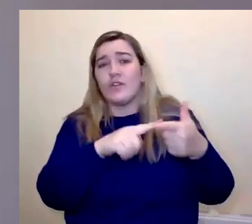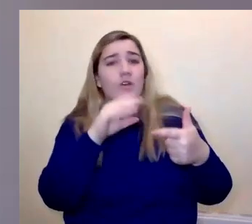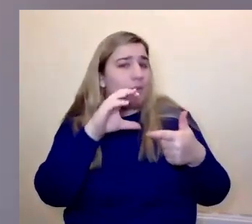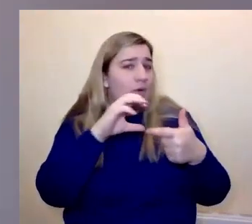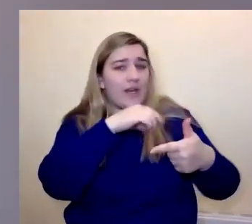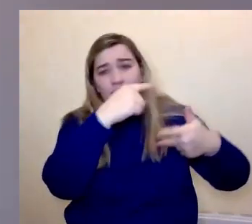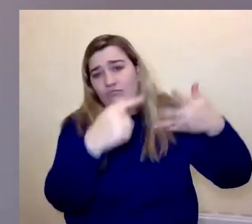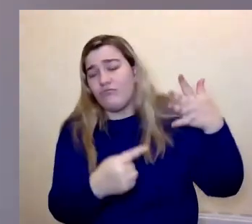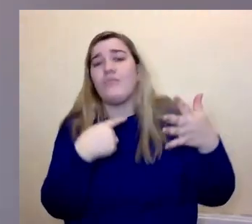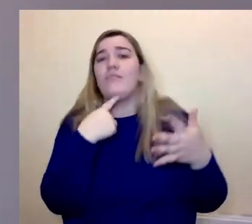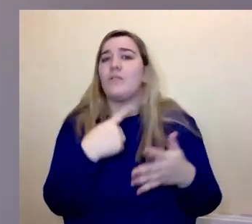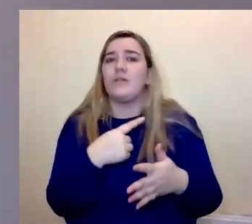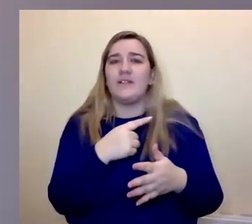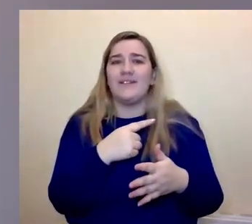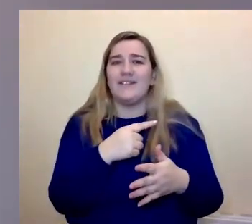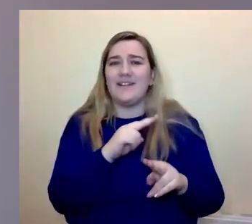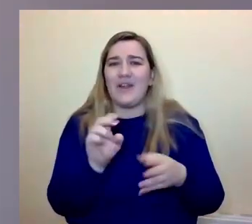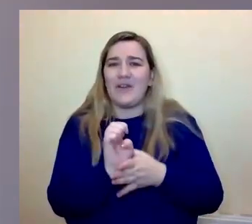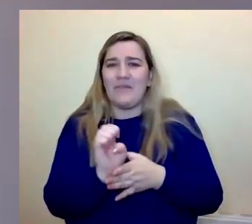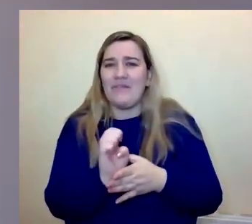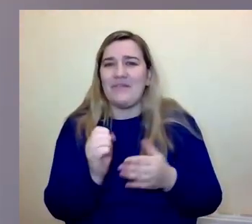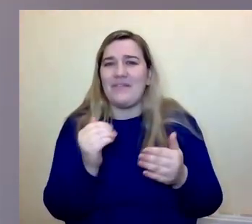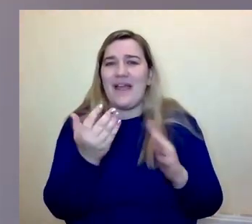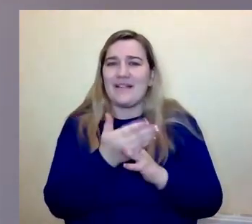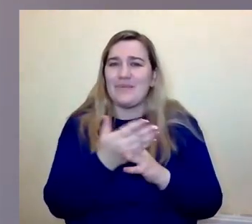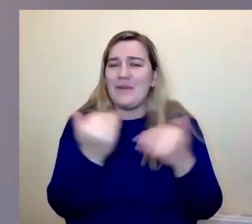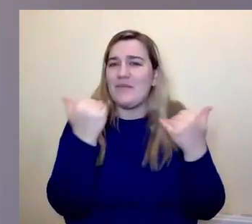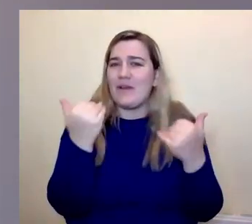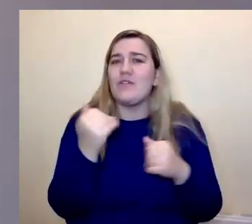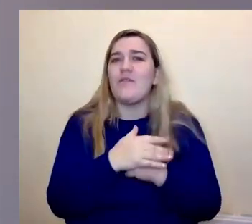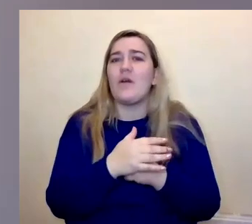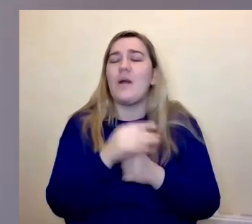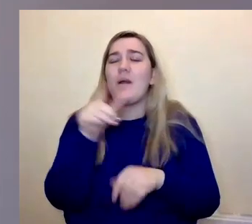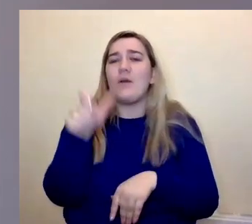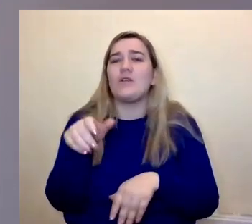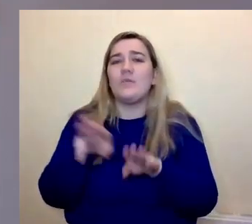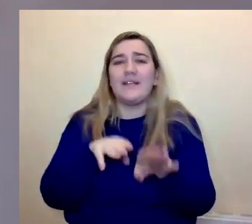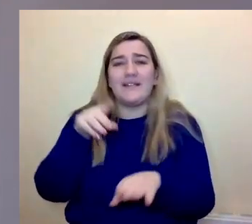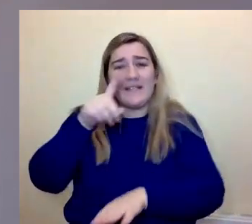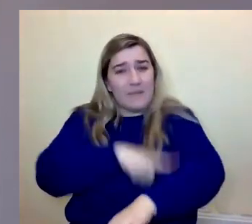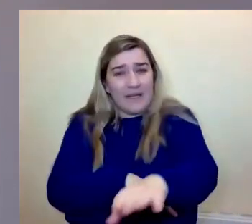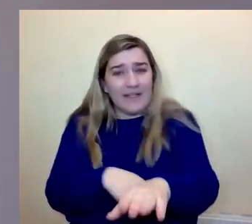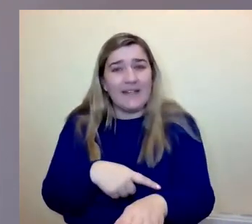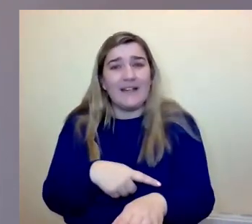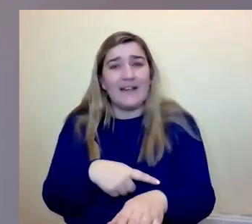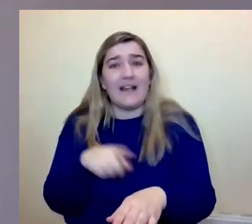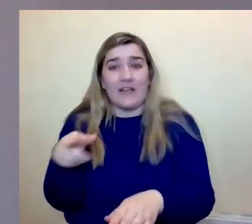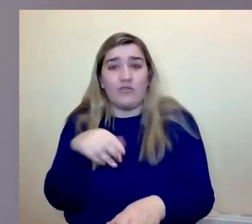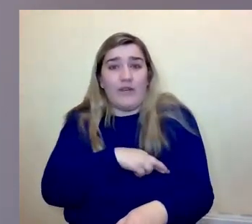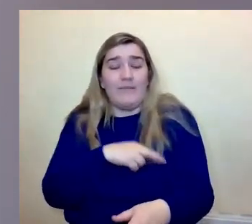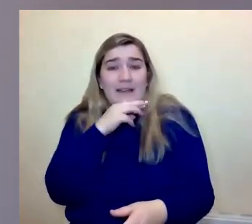lack of accessible information for people with an intellectual disability risks denying people access to their